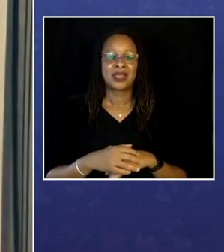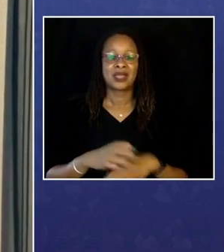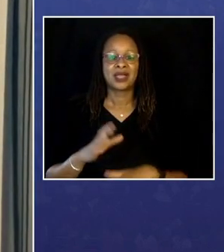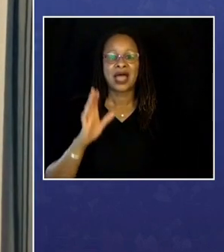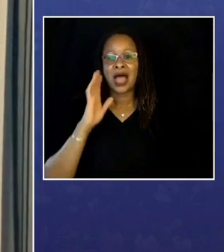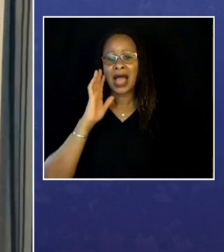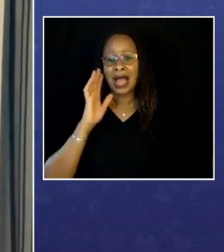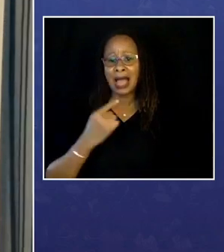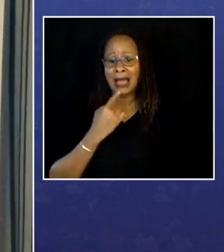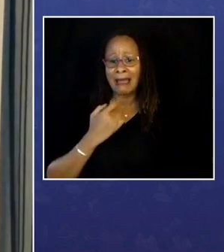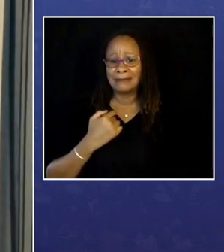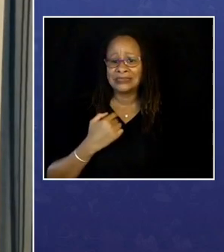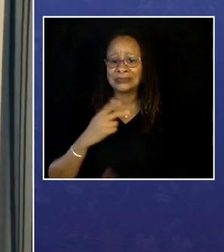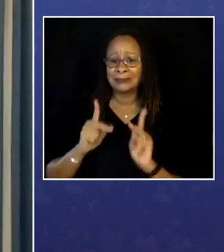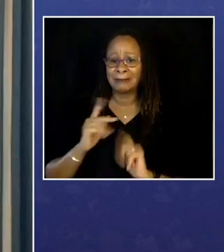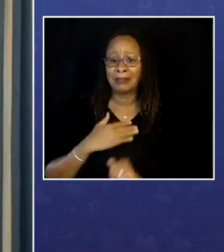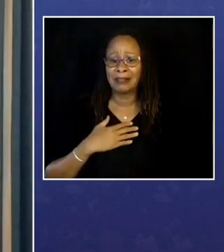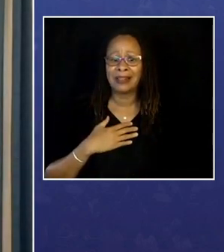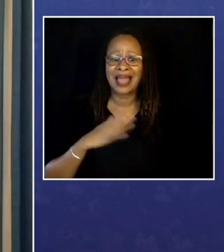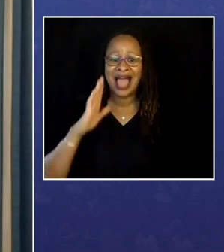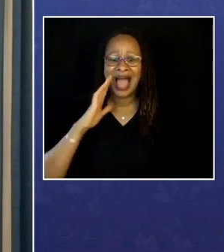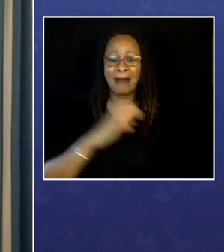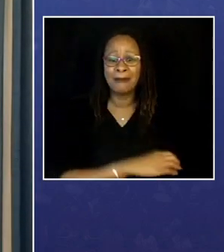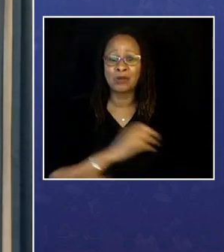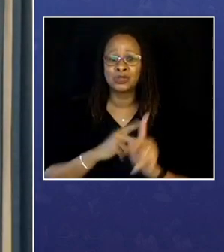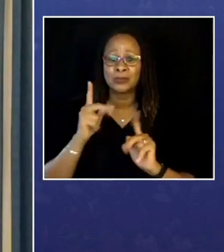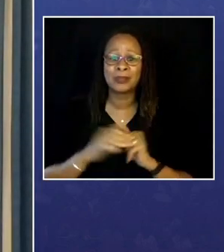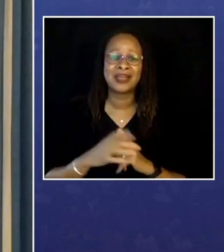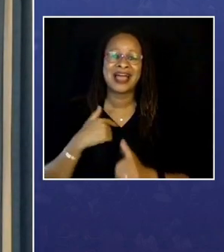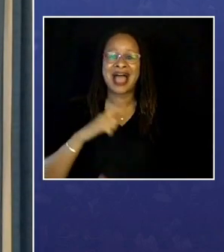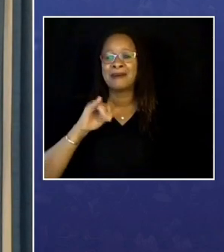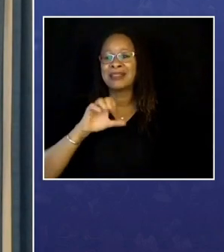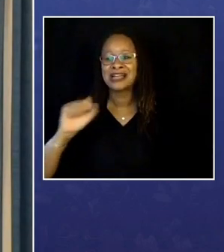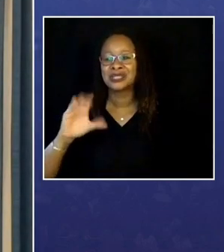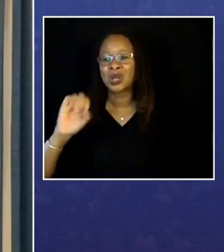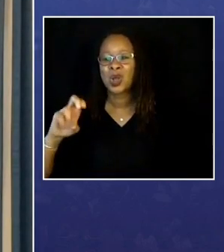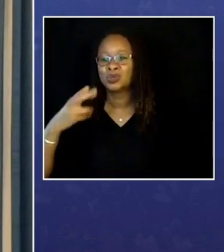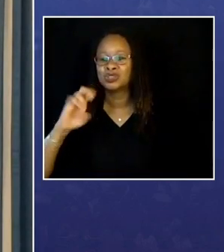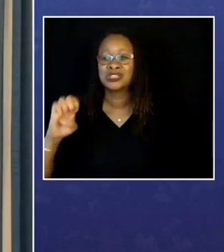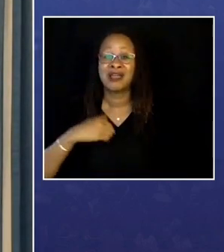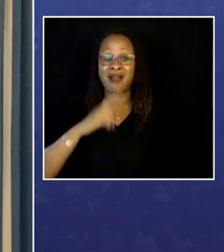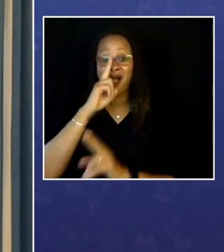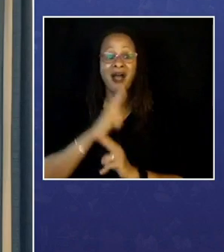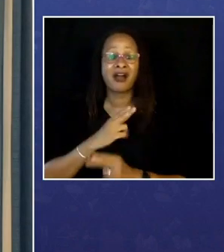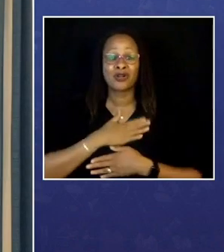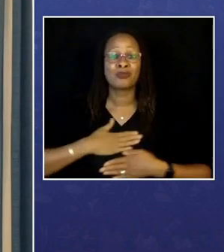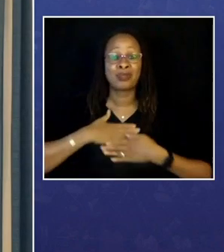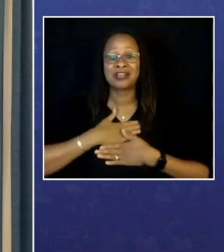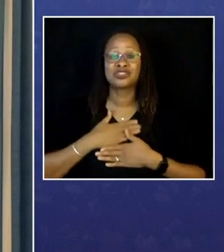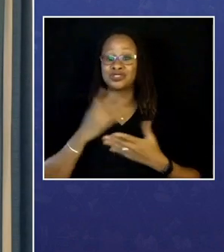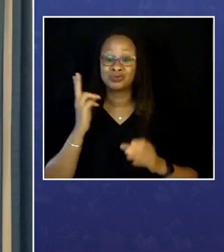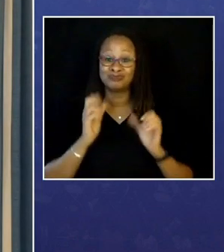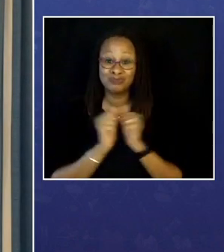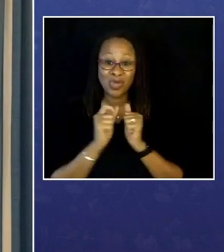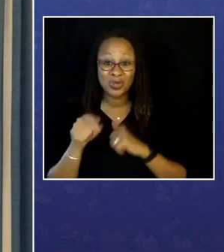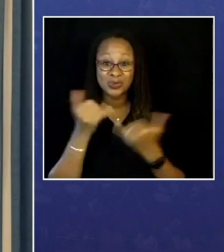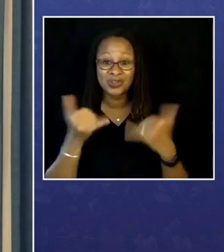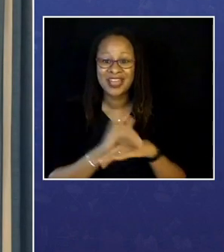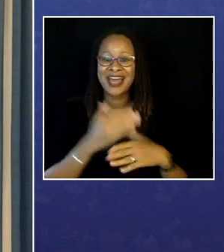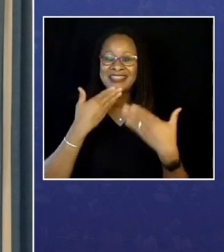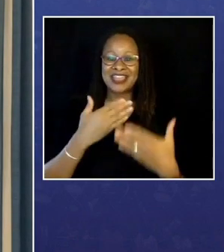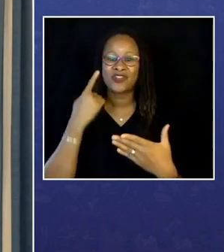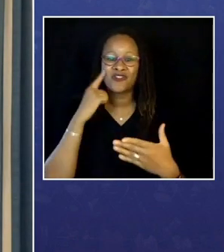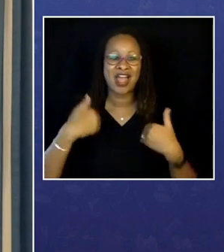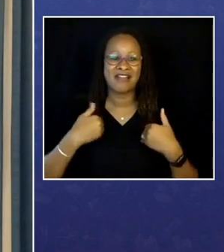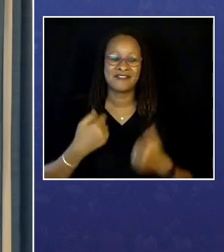Yeah! I miss people. But power to the people, though. Hey, guys, how y'all doing? I'm Liza Koshy, and it is my honor and pleasure to be here with you tonight. So thank you